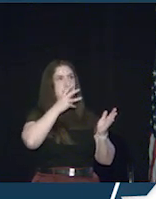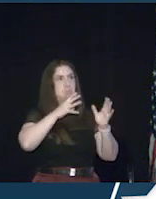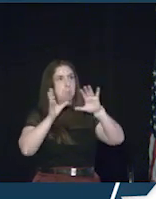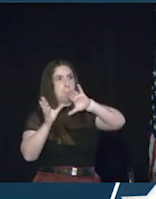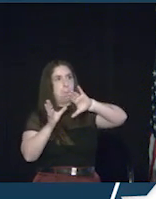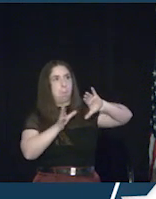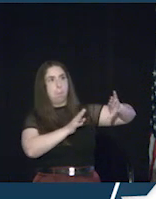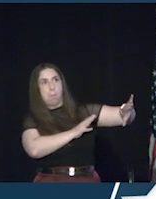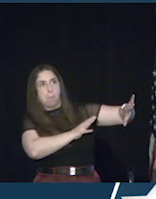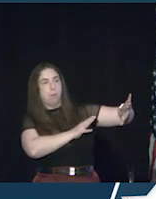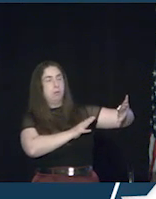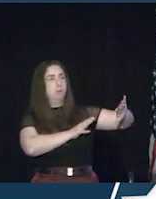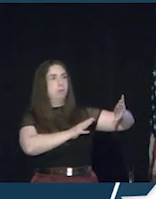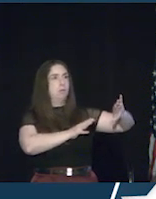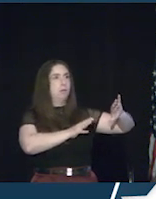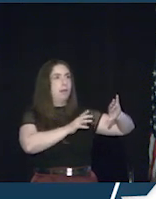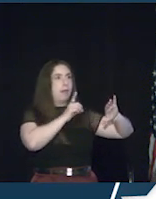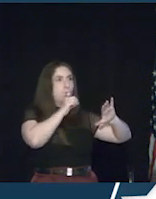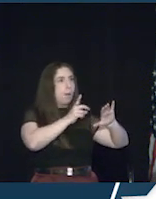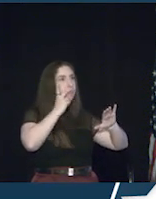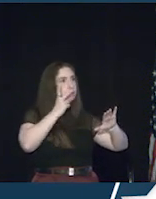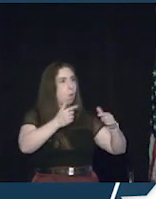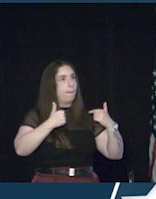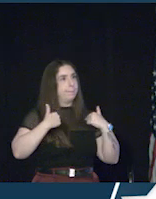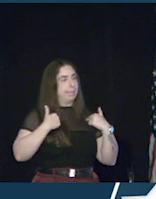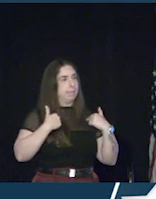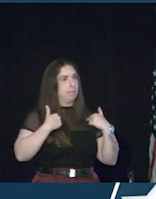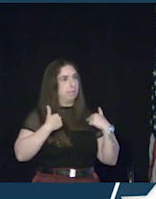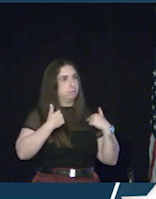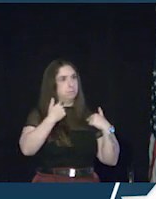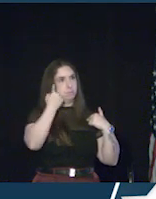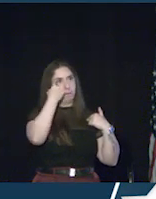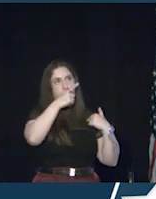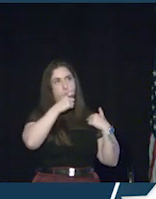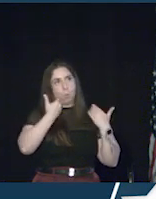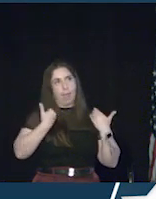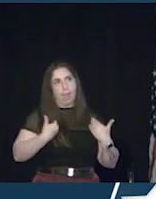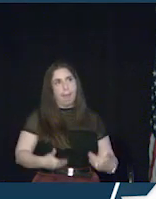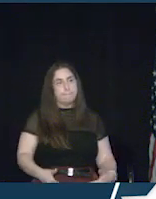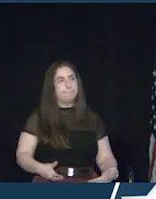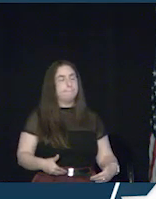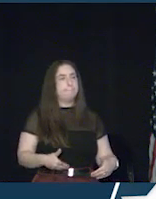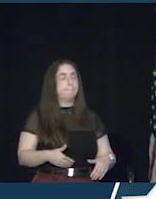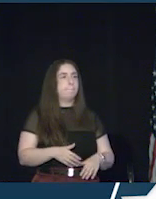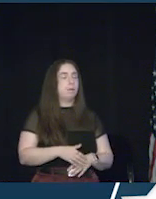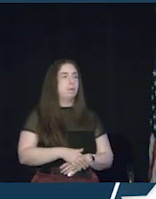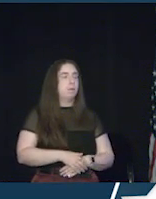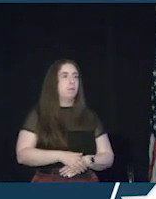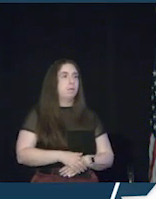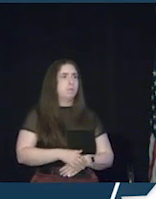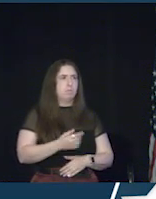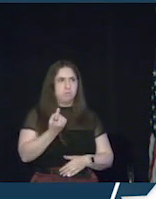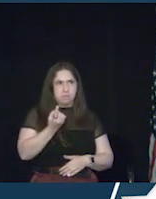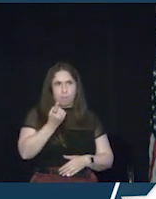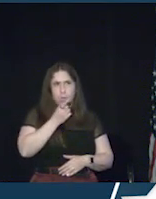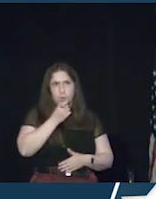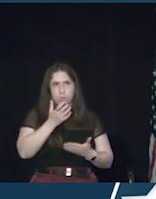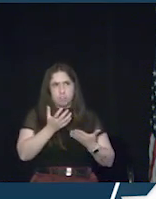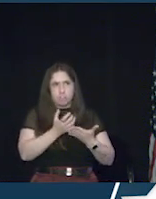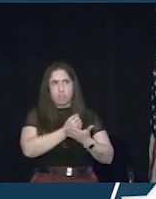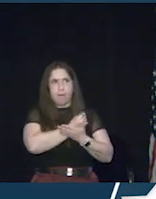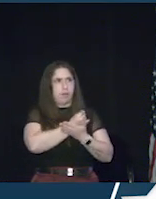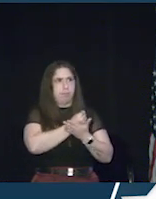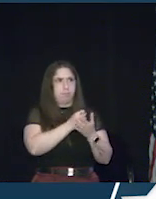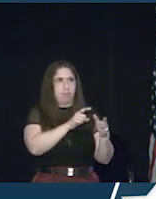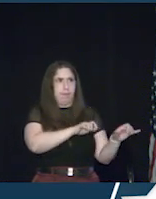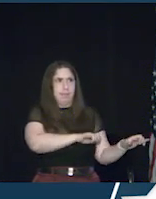diagnosis and saw me for who I am, someone who is deserving of the same